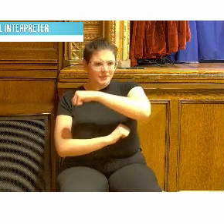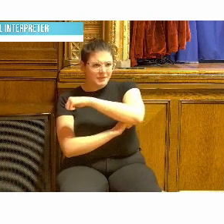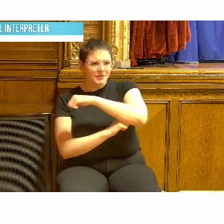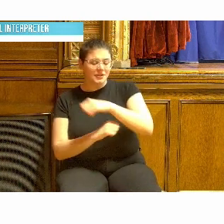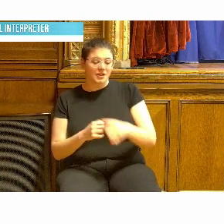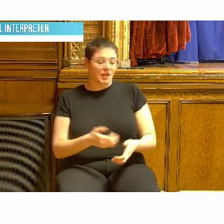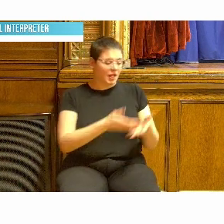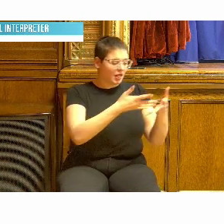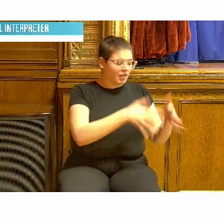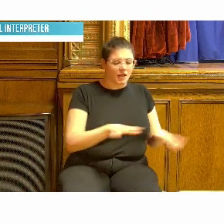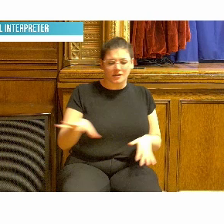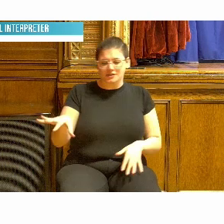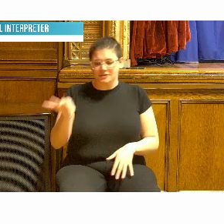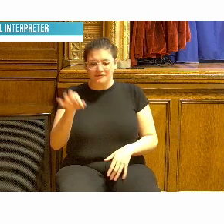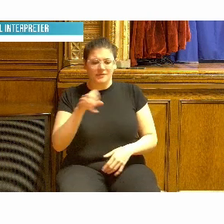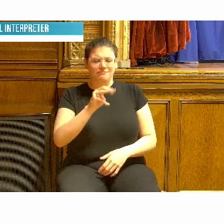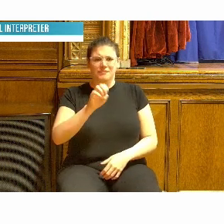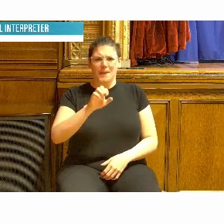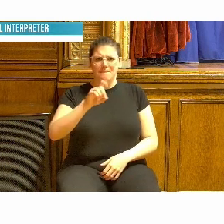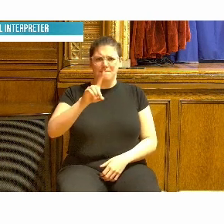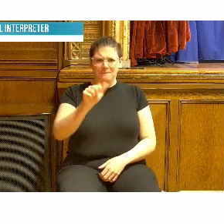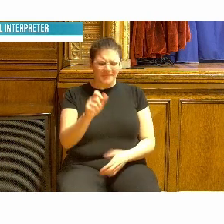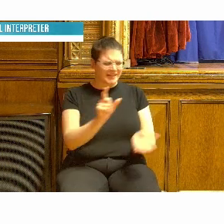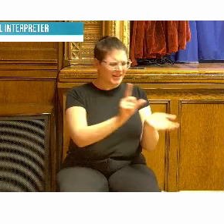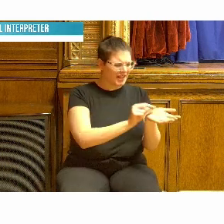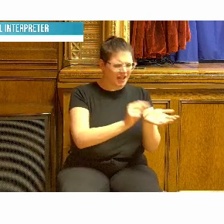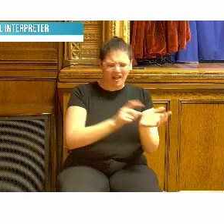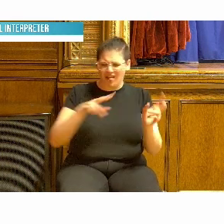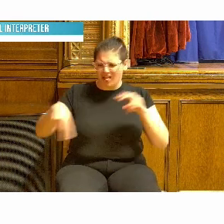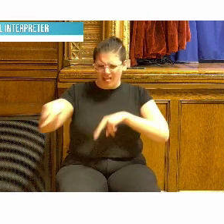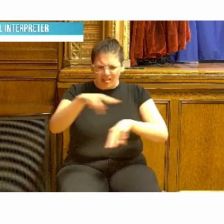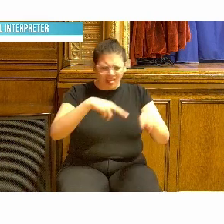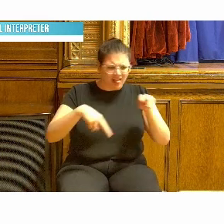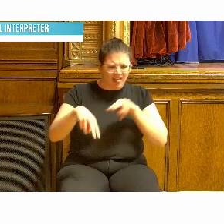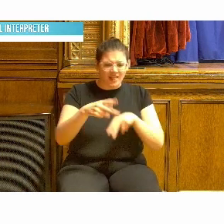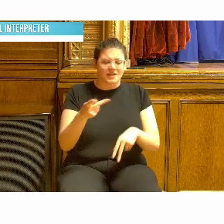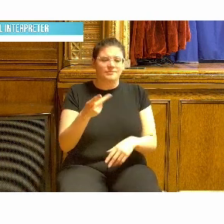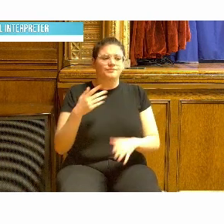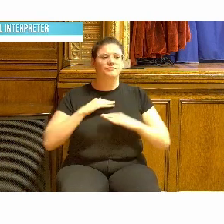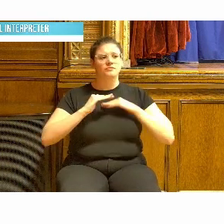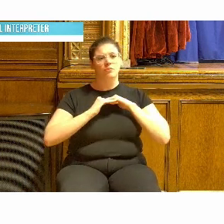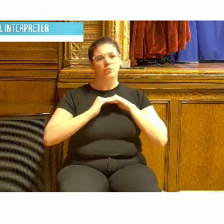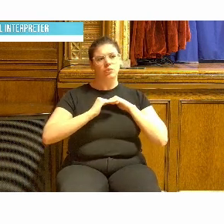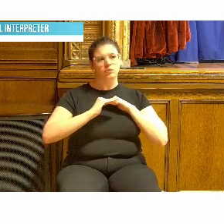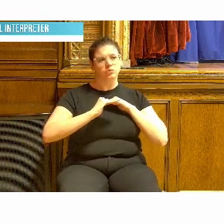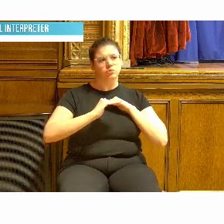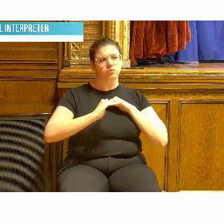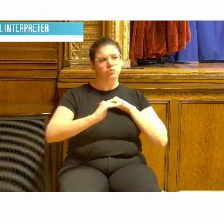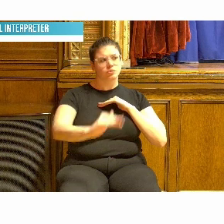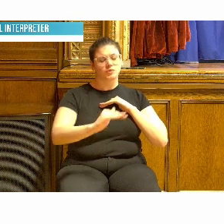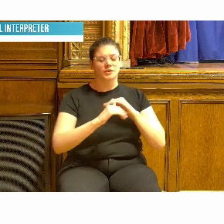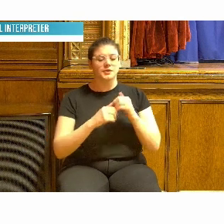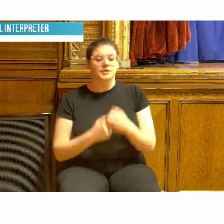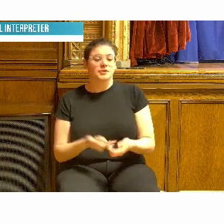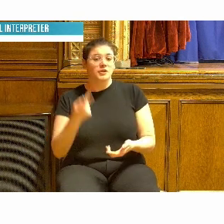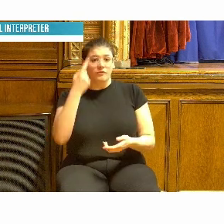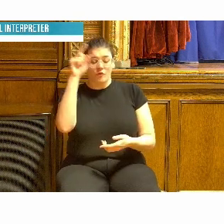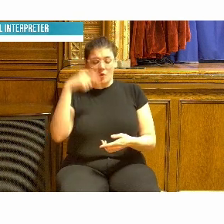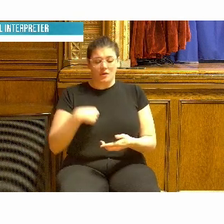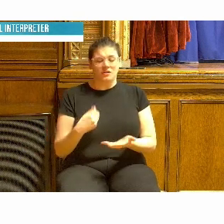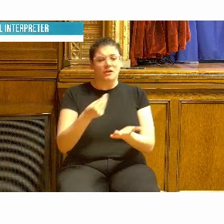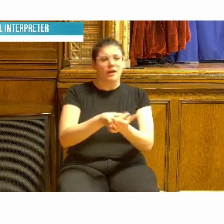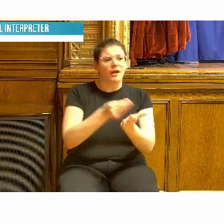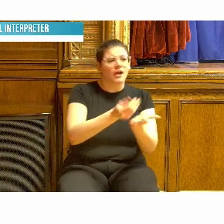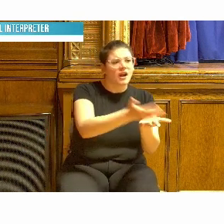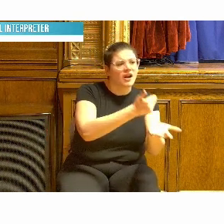nation, media circus, circulation, cash cows cause, complacence, inflation, false profits, market